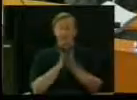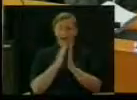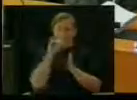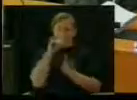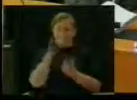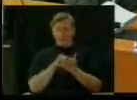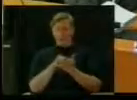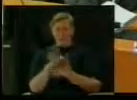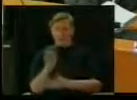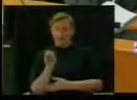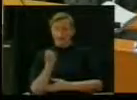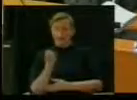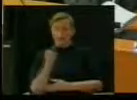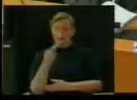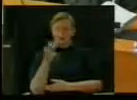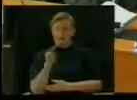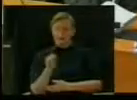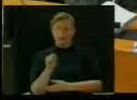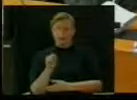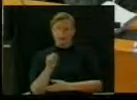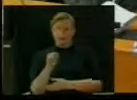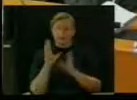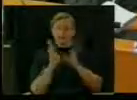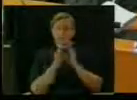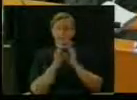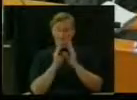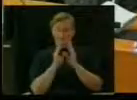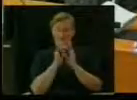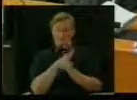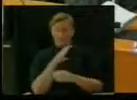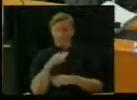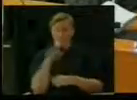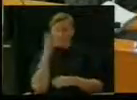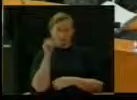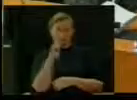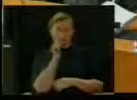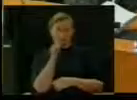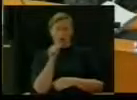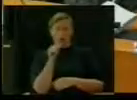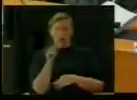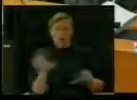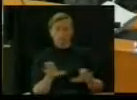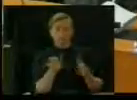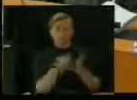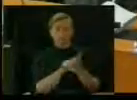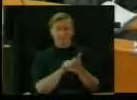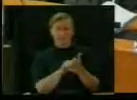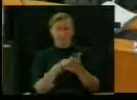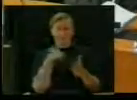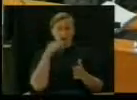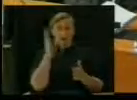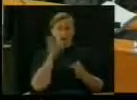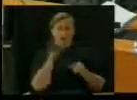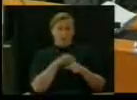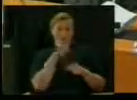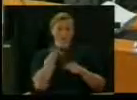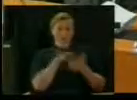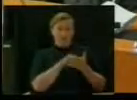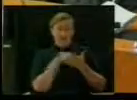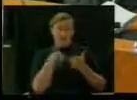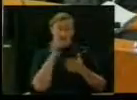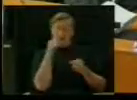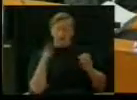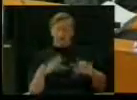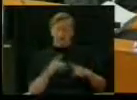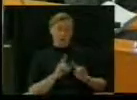Ethics Committee, and why you did not pick the ball up and go with some of this instead of coming and asking the commission. I'm going to vote for